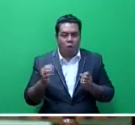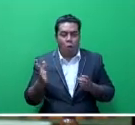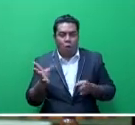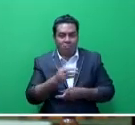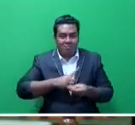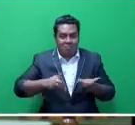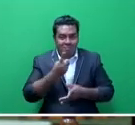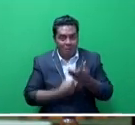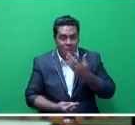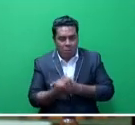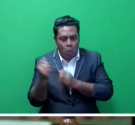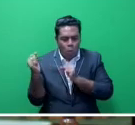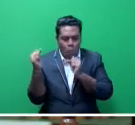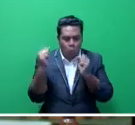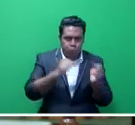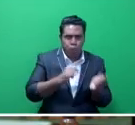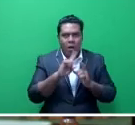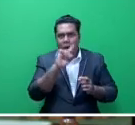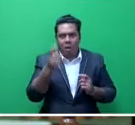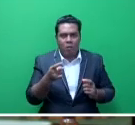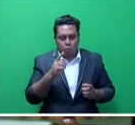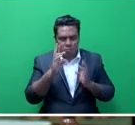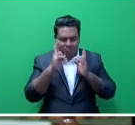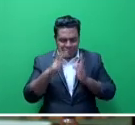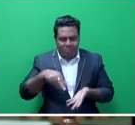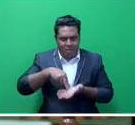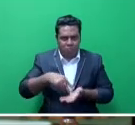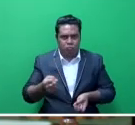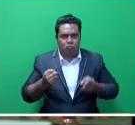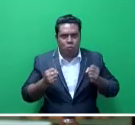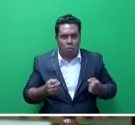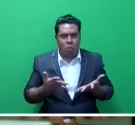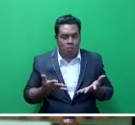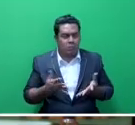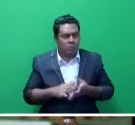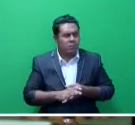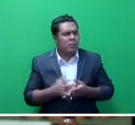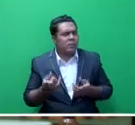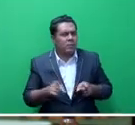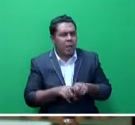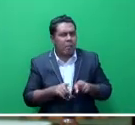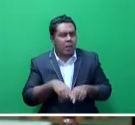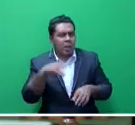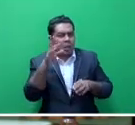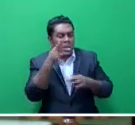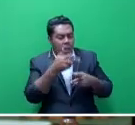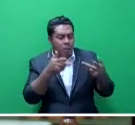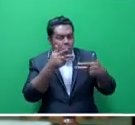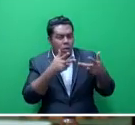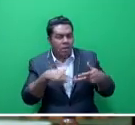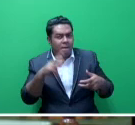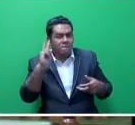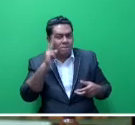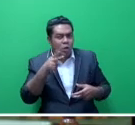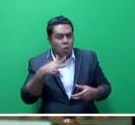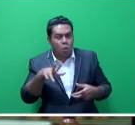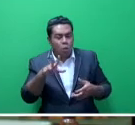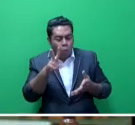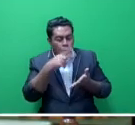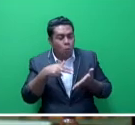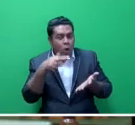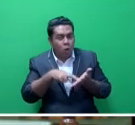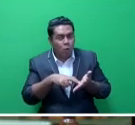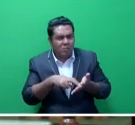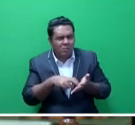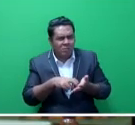all audiovisual equipment, including microphones, headphones, loudspeakers, amplifiers, television, cameras, digital cameras, video recorders, radio cassettes and radio